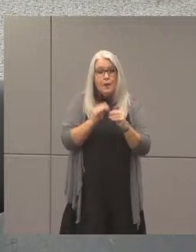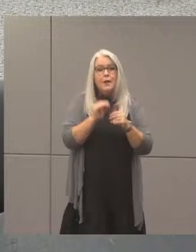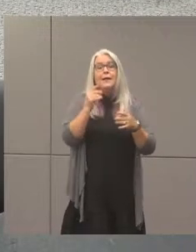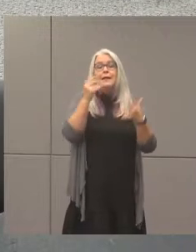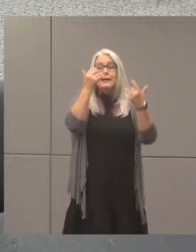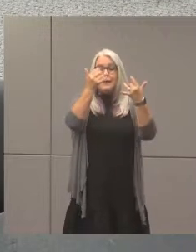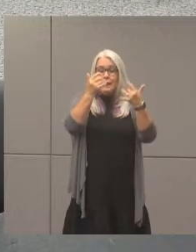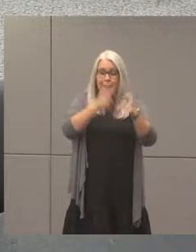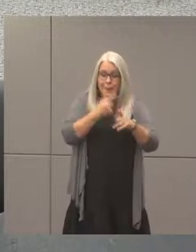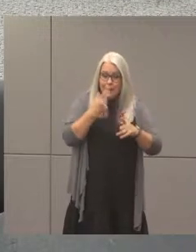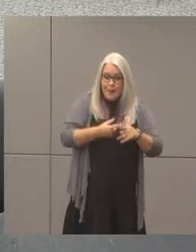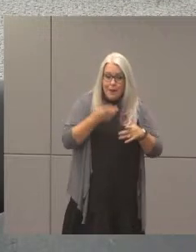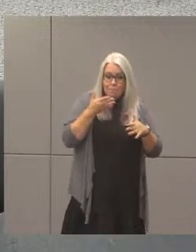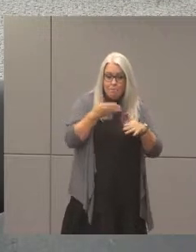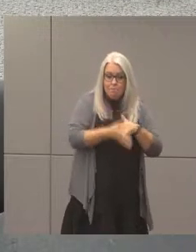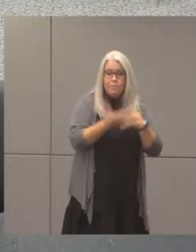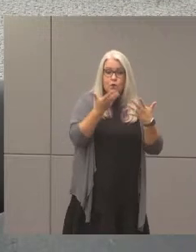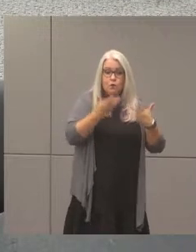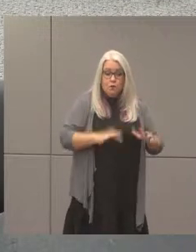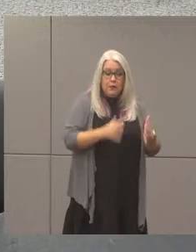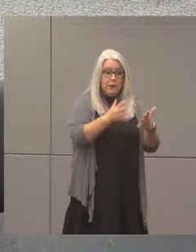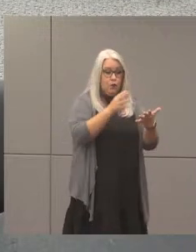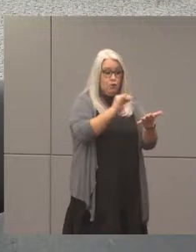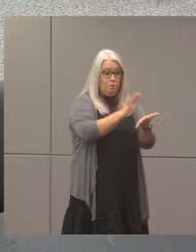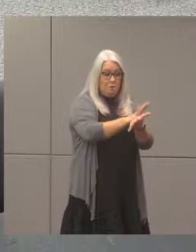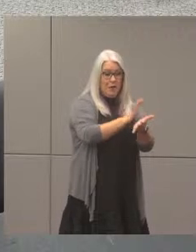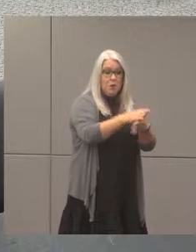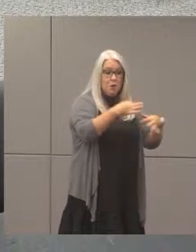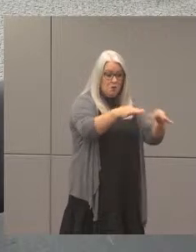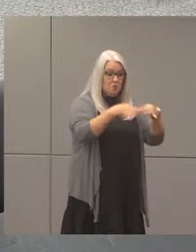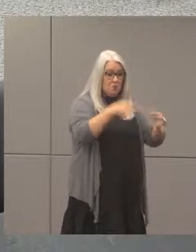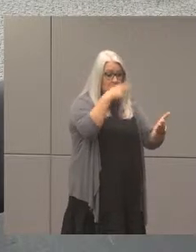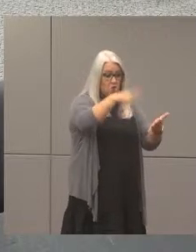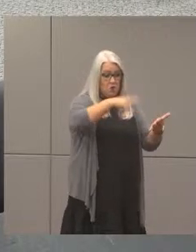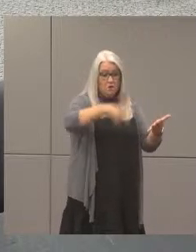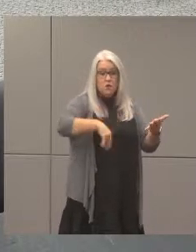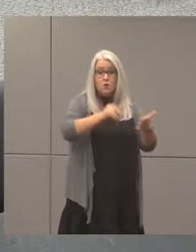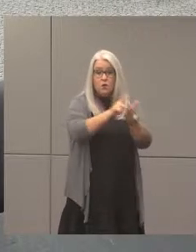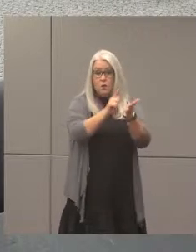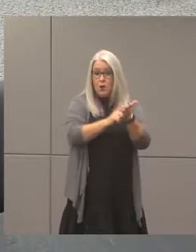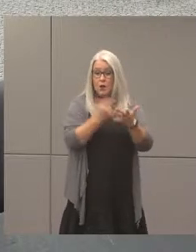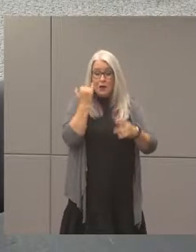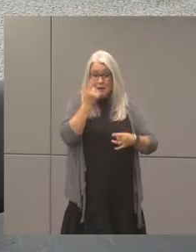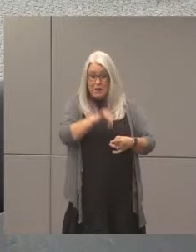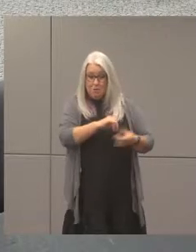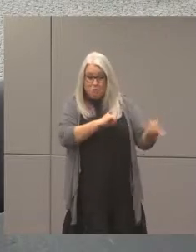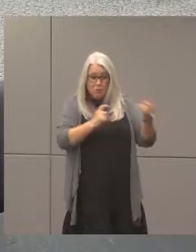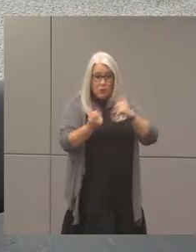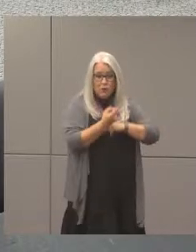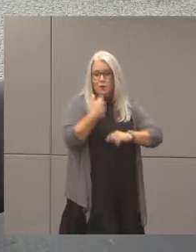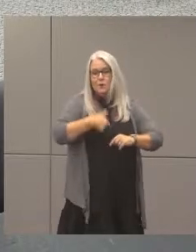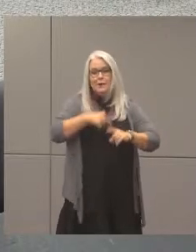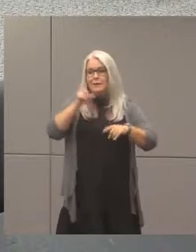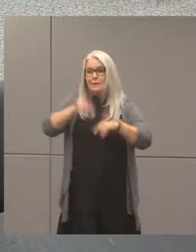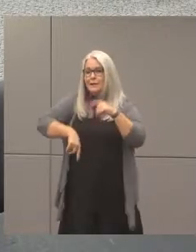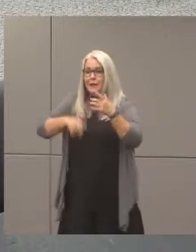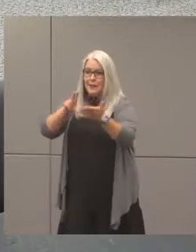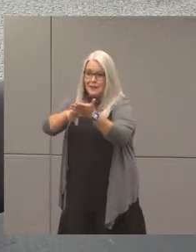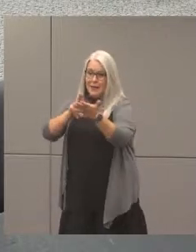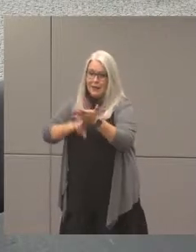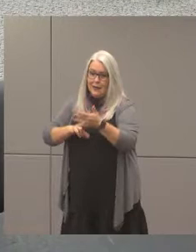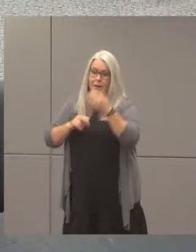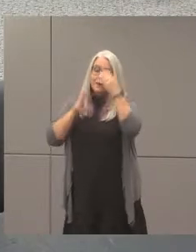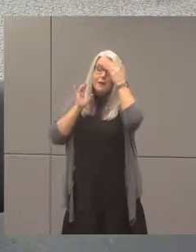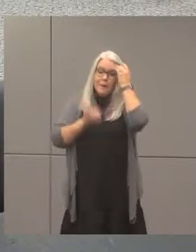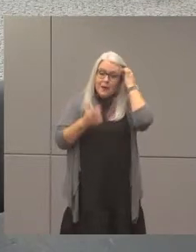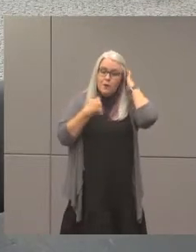documentation form, and after it's been reviewed, if there's material changes to it, then we can't sign it. So that's what I would say